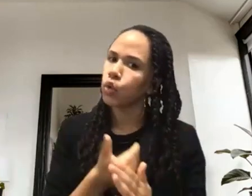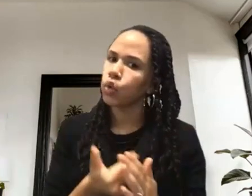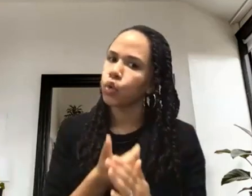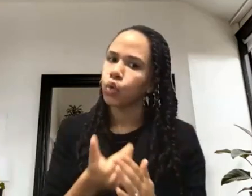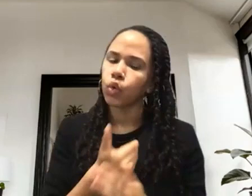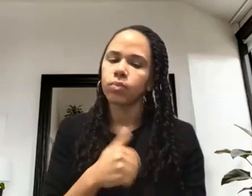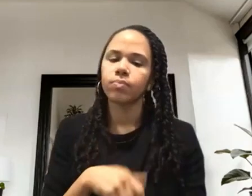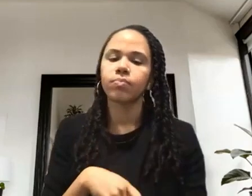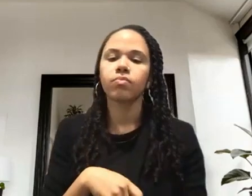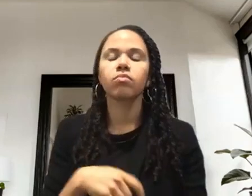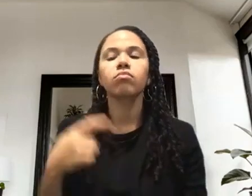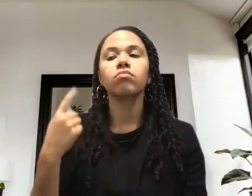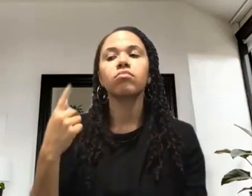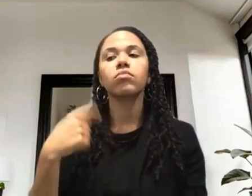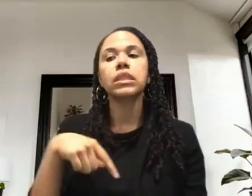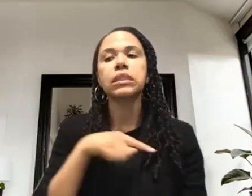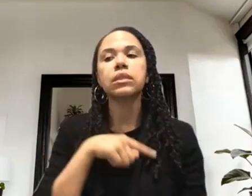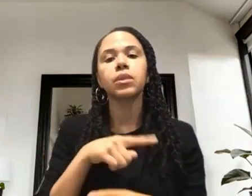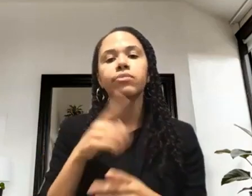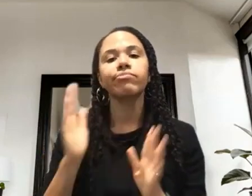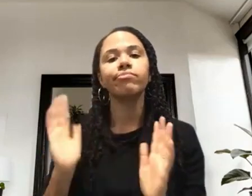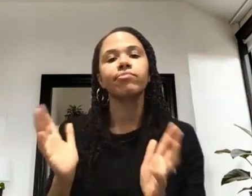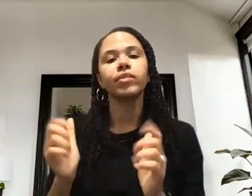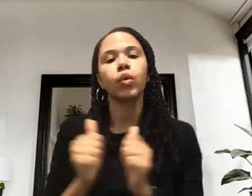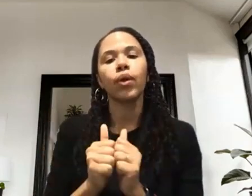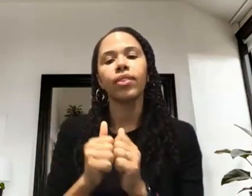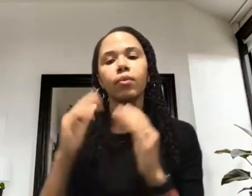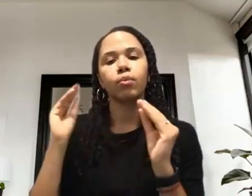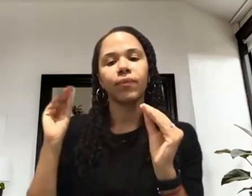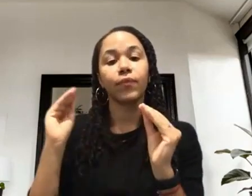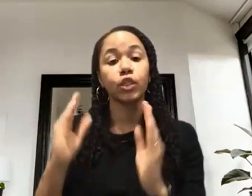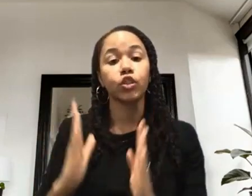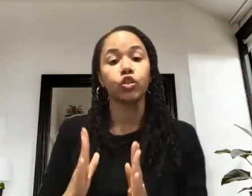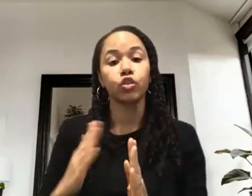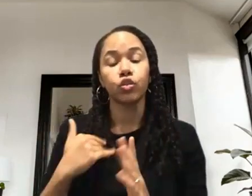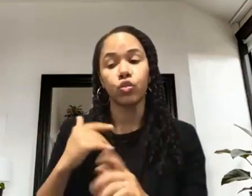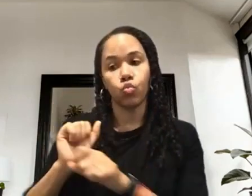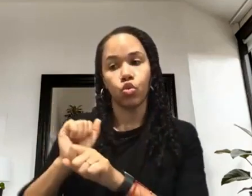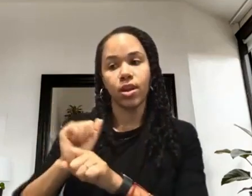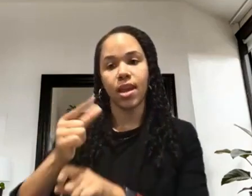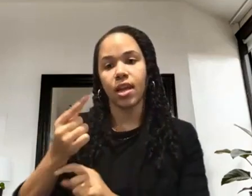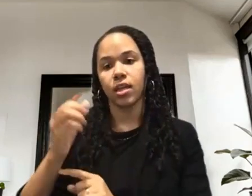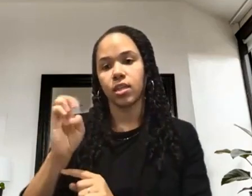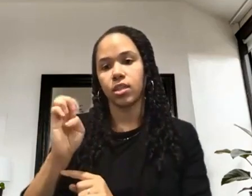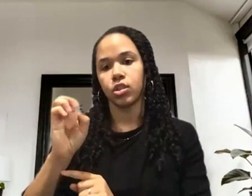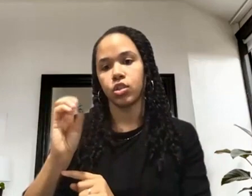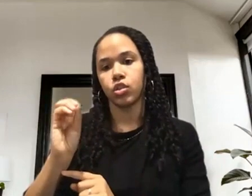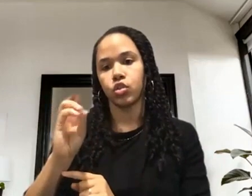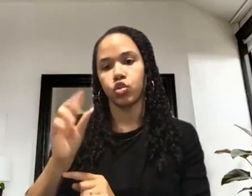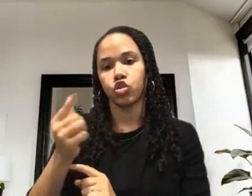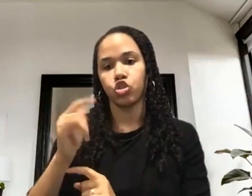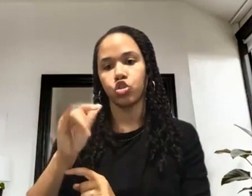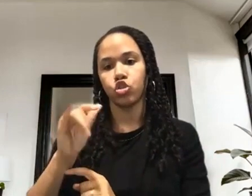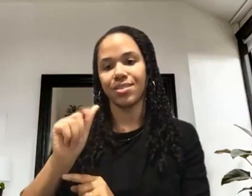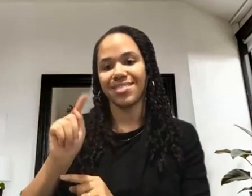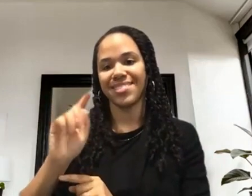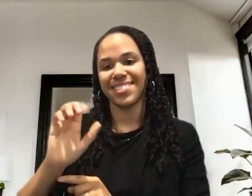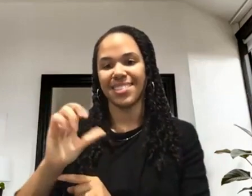a professor at Georgia Tech who's going to start working with people with